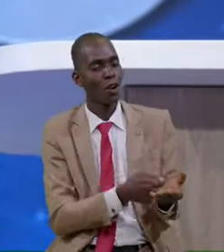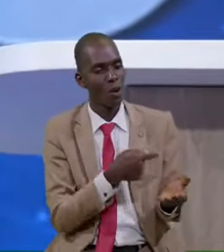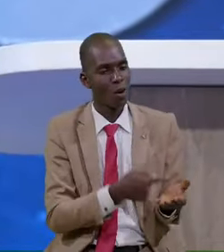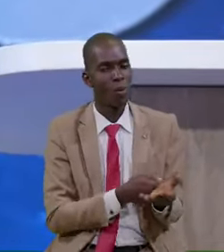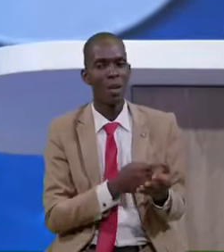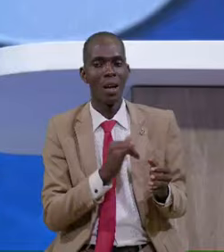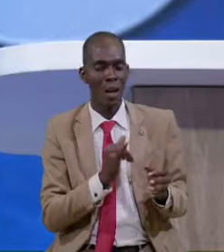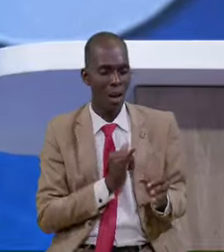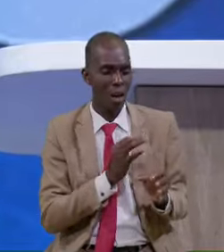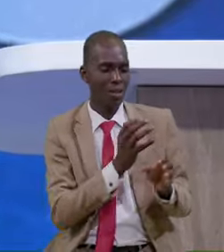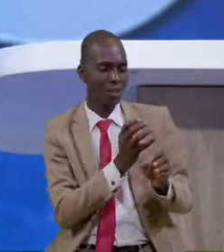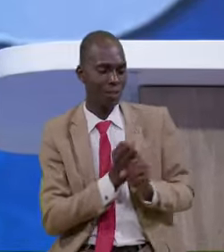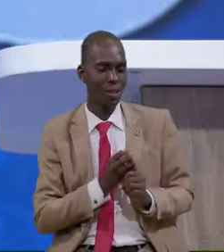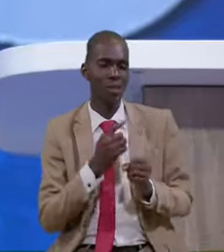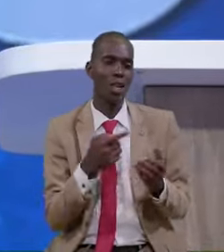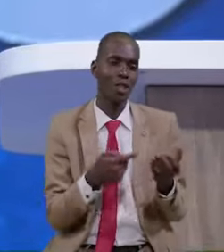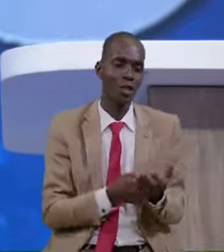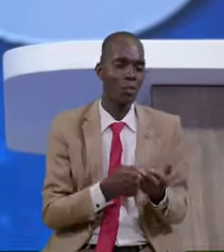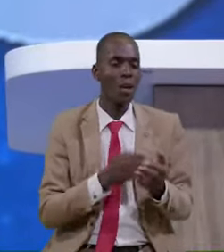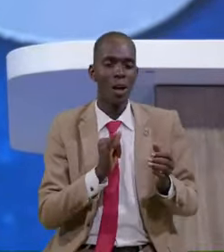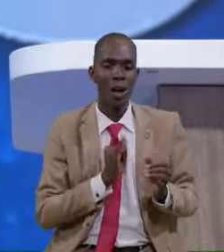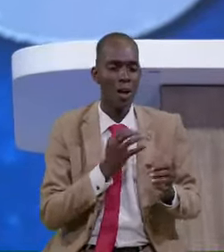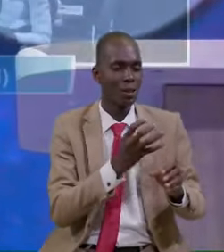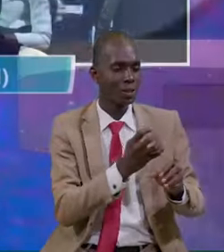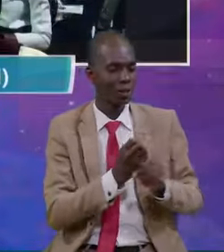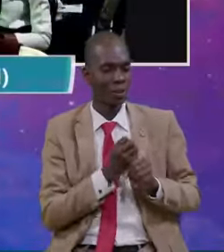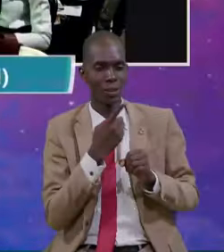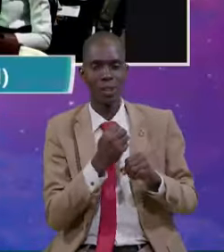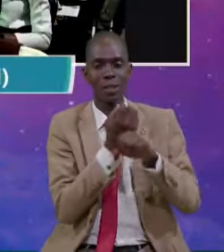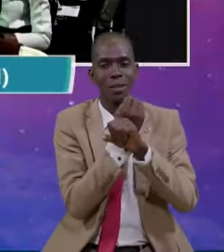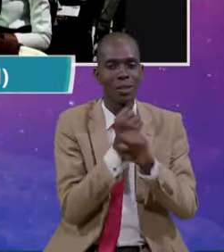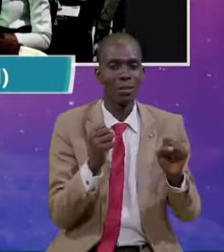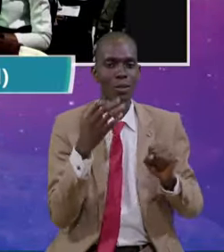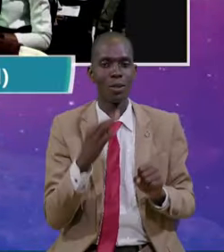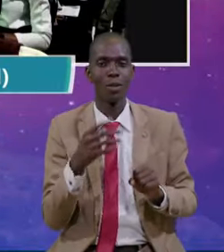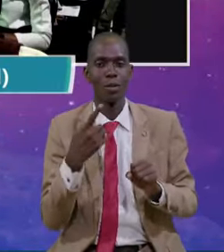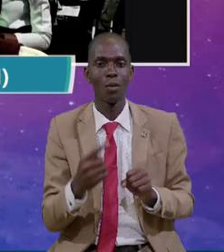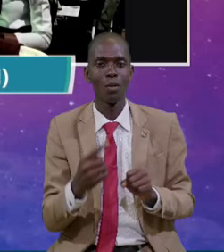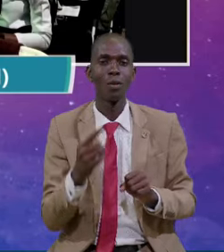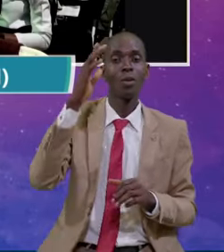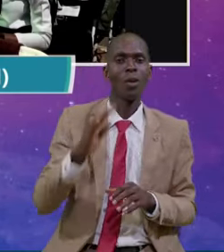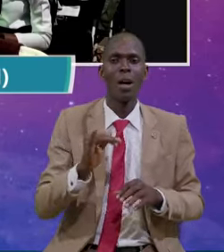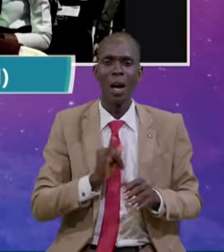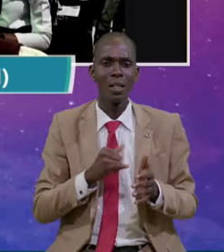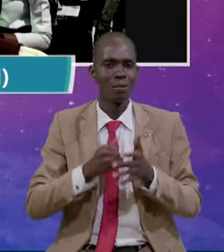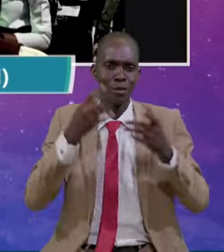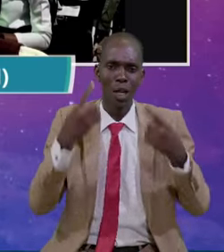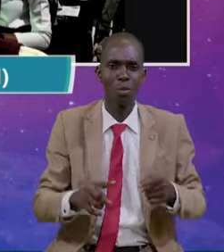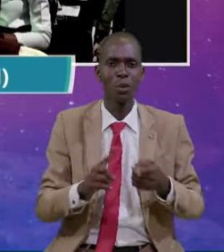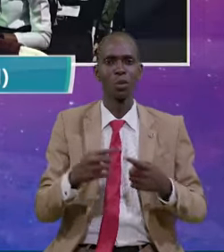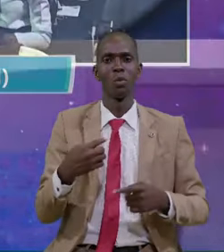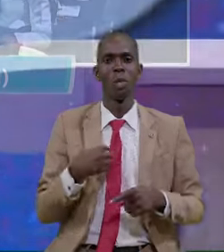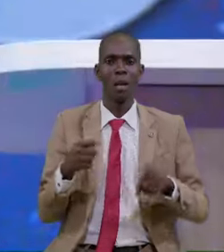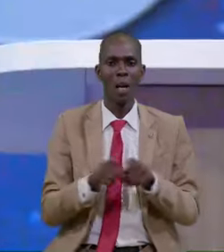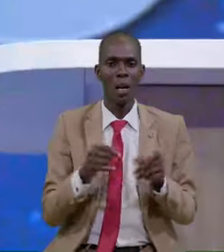got the gospel. I receive the salvation of God, and it happened to me. As it happened to